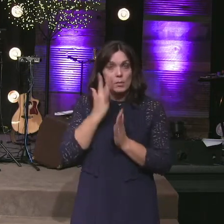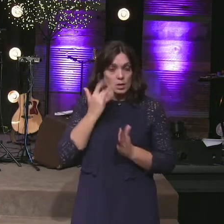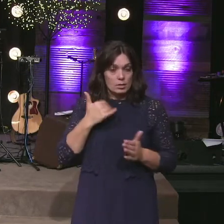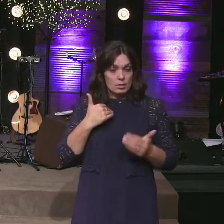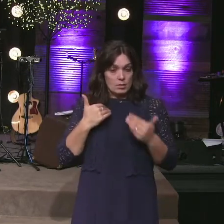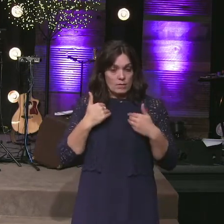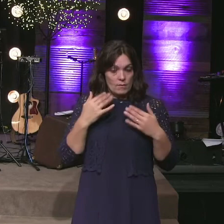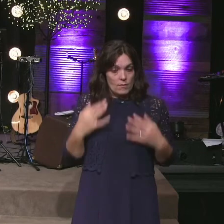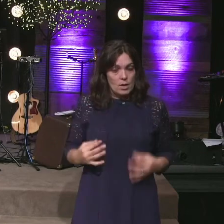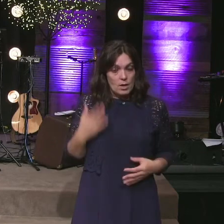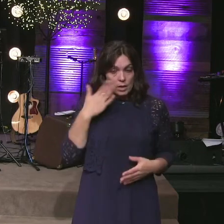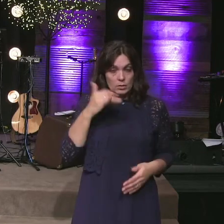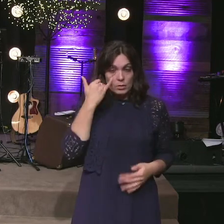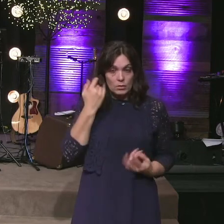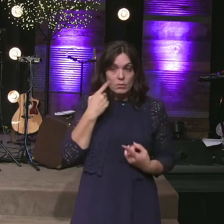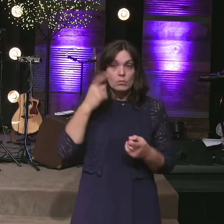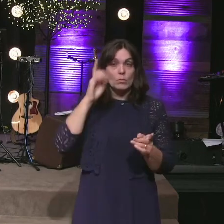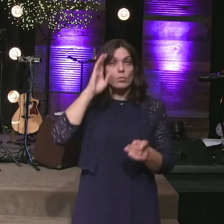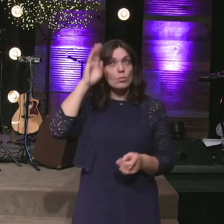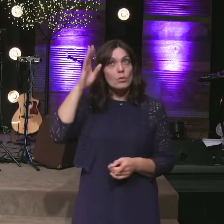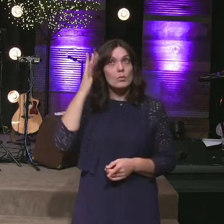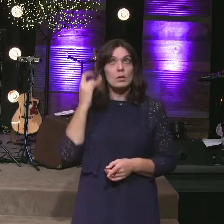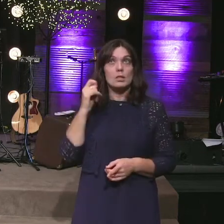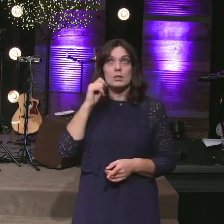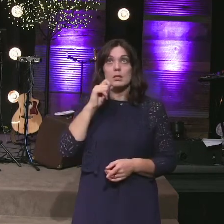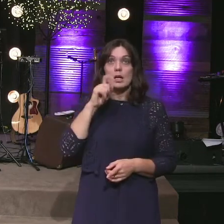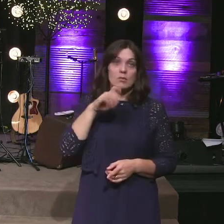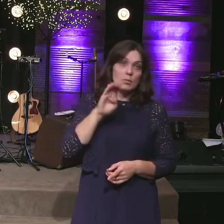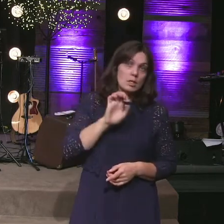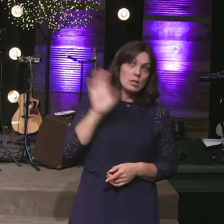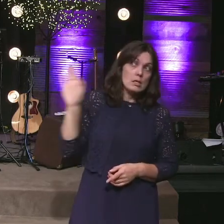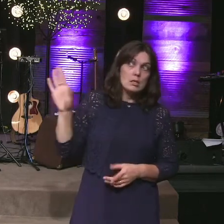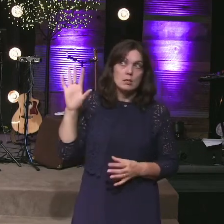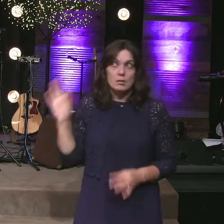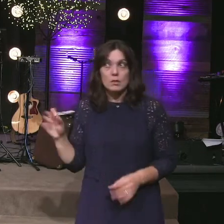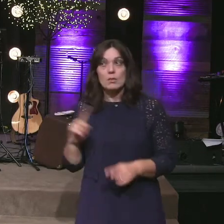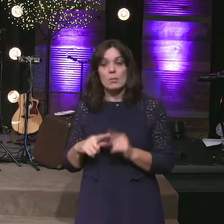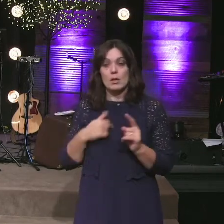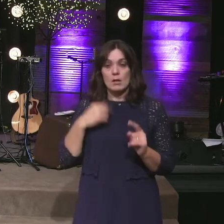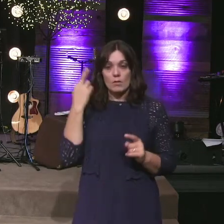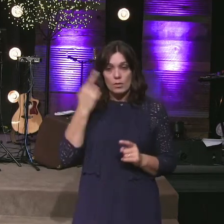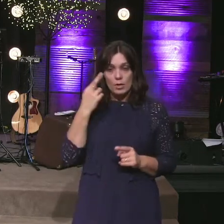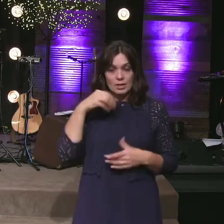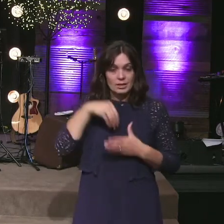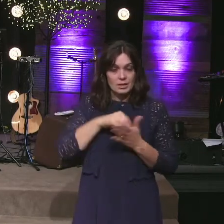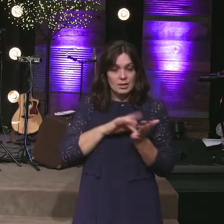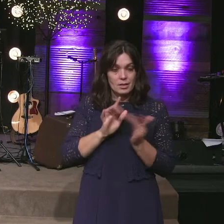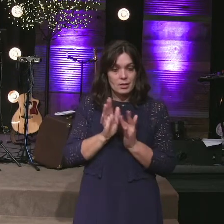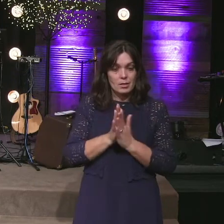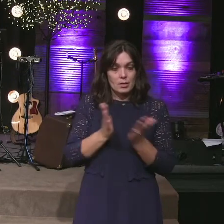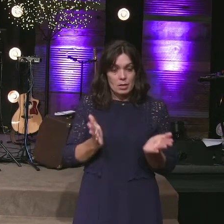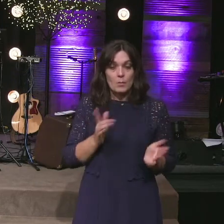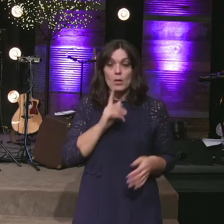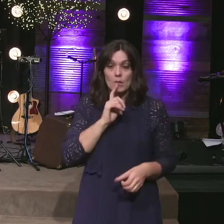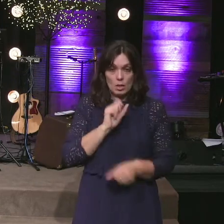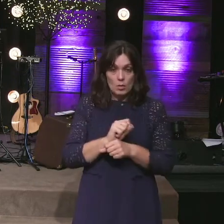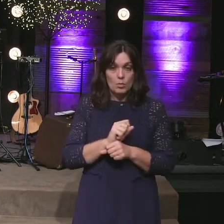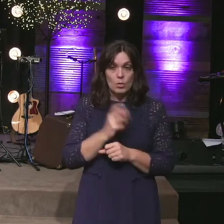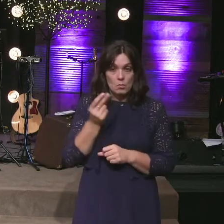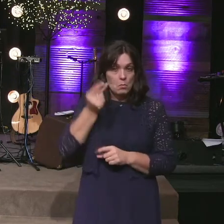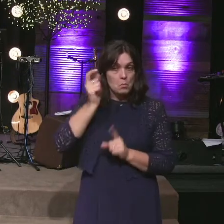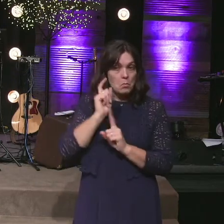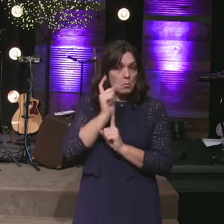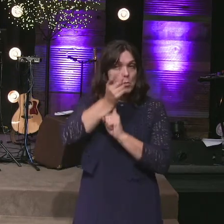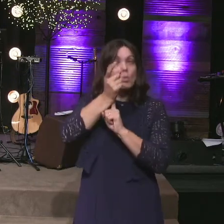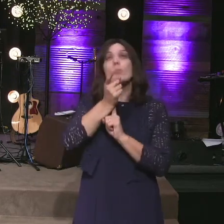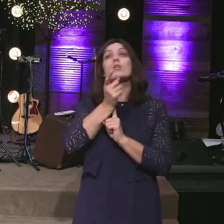know if that would work because it doesn't have to be his faith. But, you know, I've discovered in the Word that there were instances